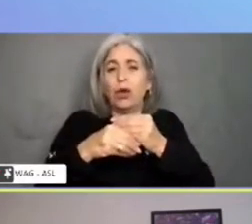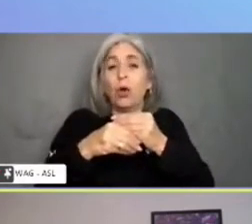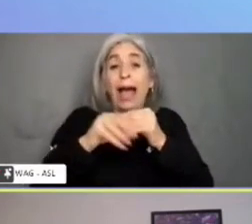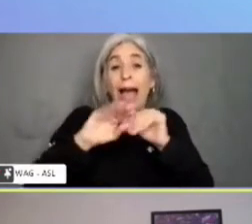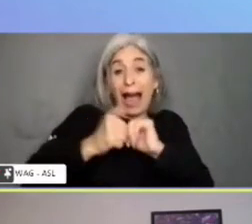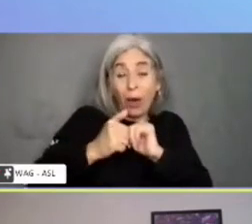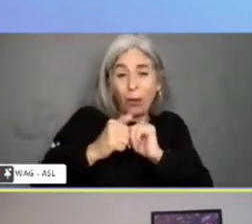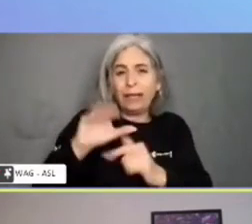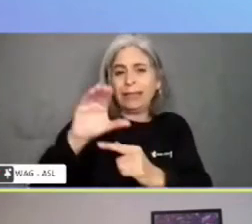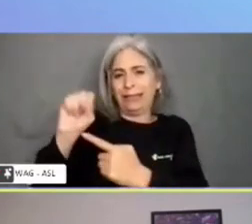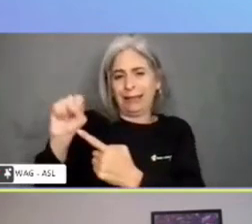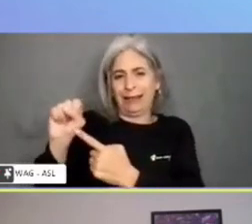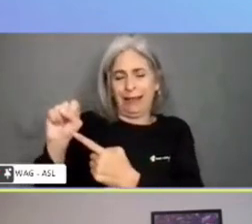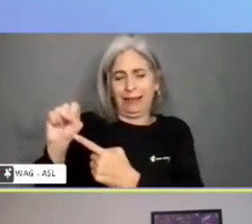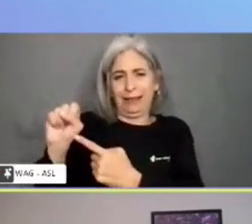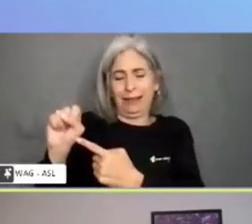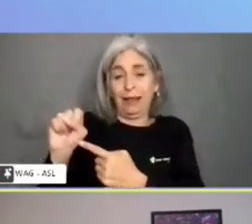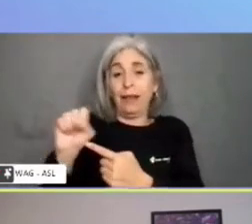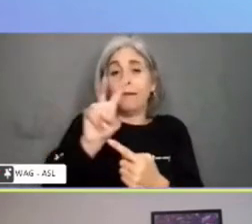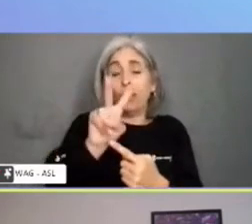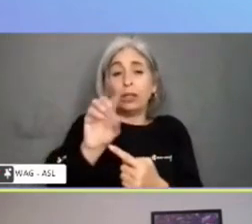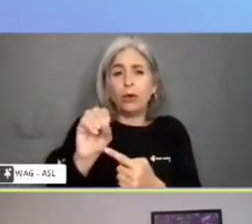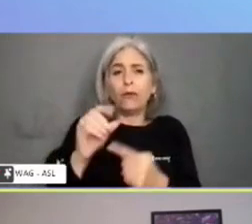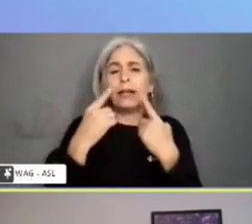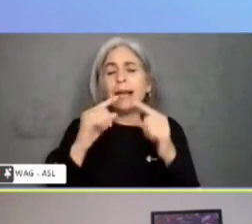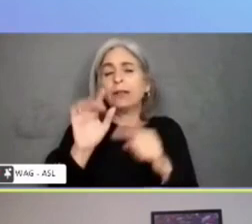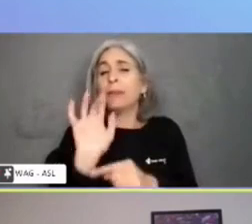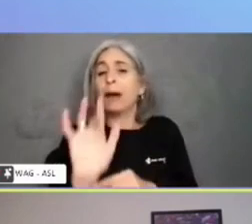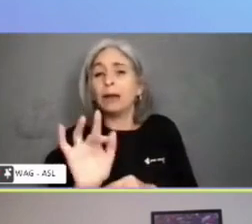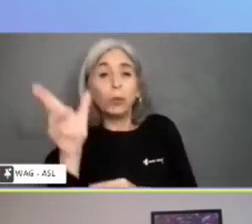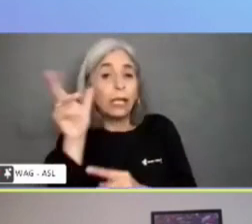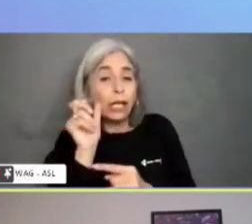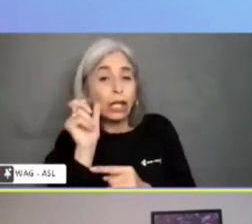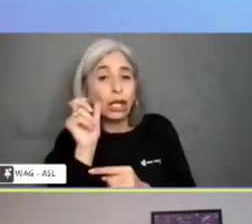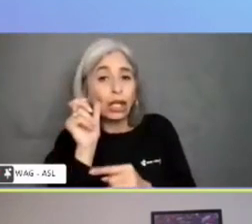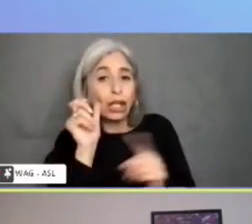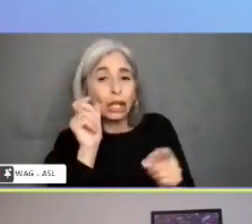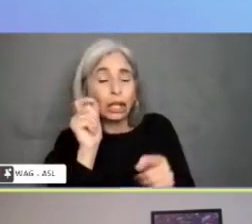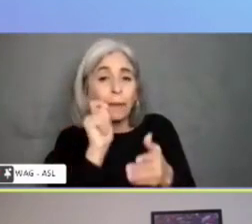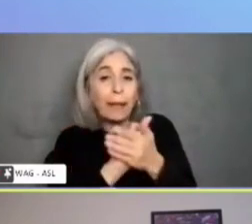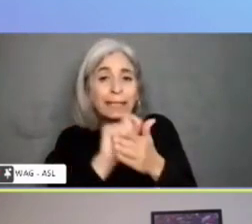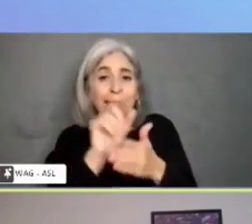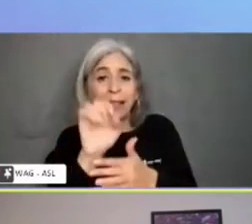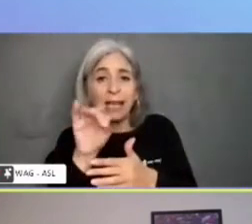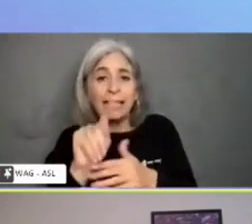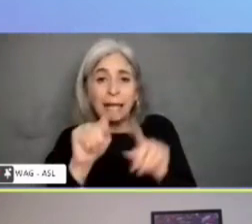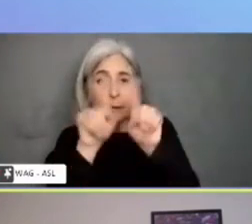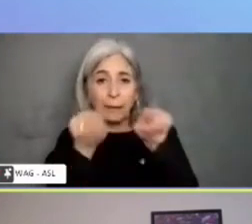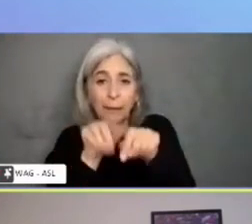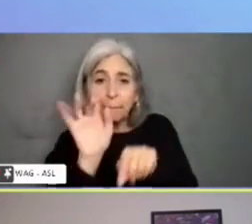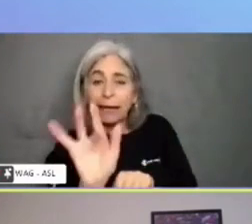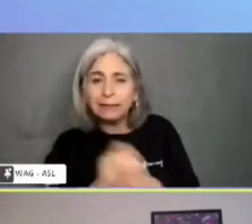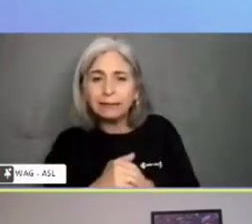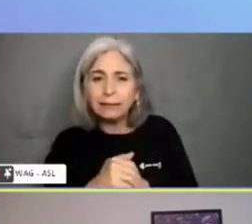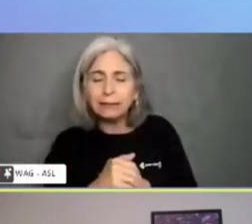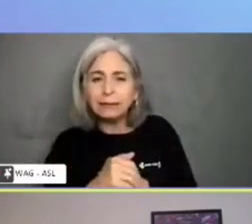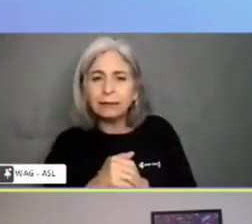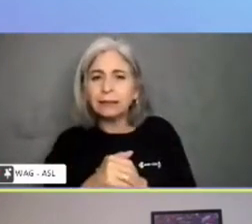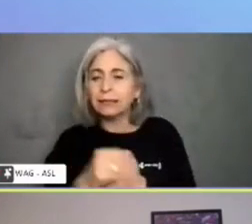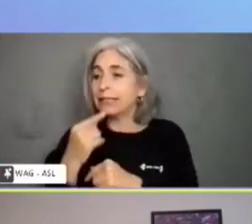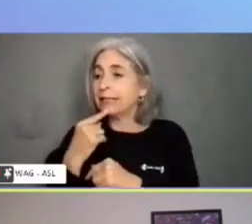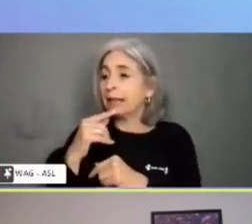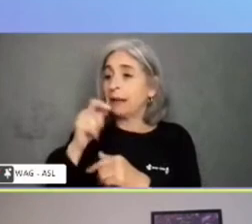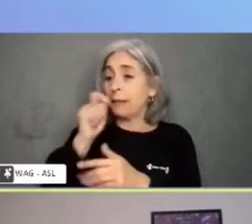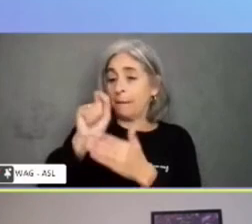And yet, when VoiceOver announces the button, what do we hear? You pencil, edit, button. In case you missed that, it was